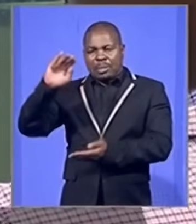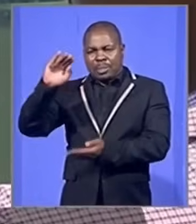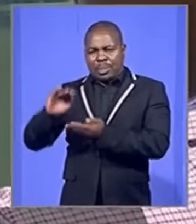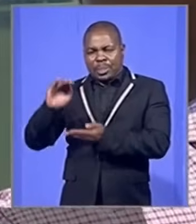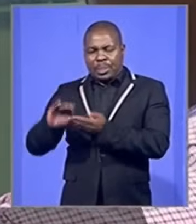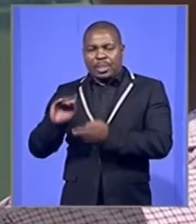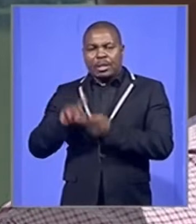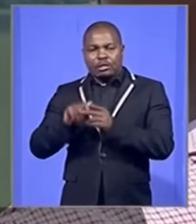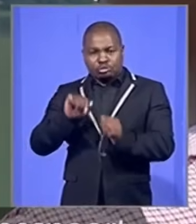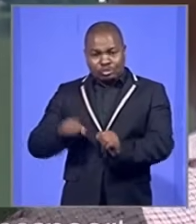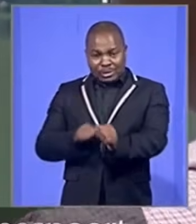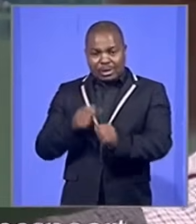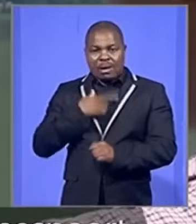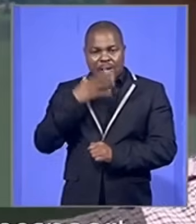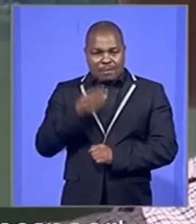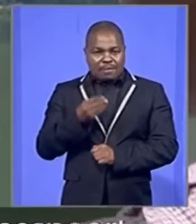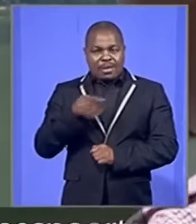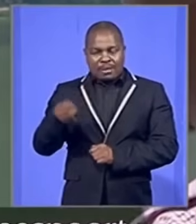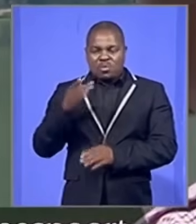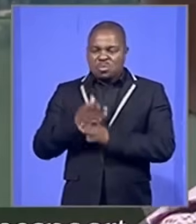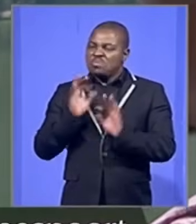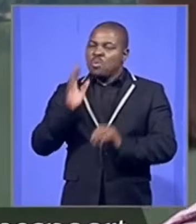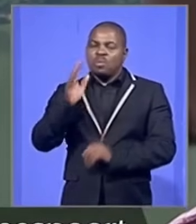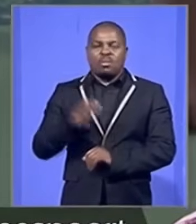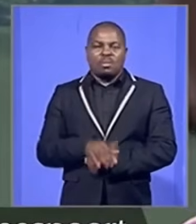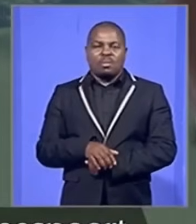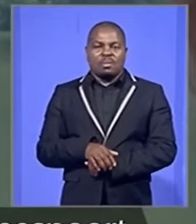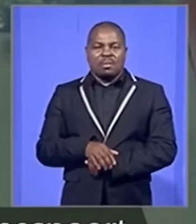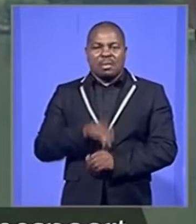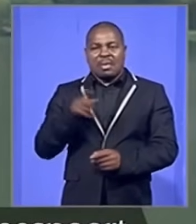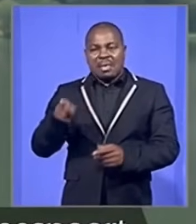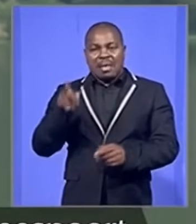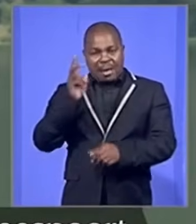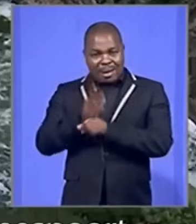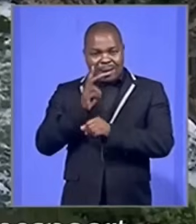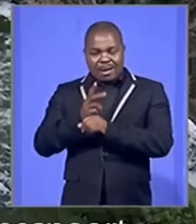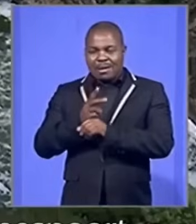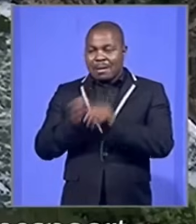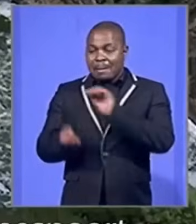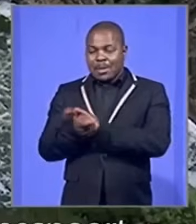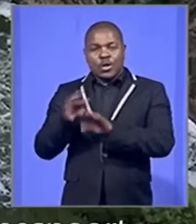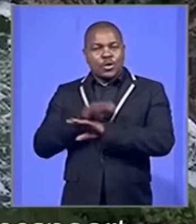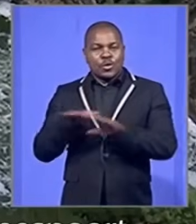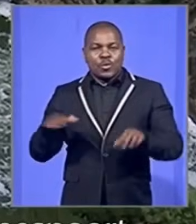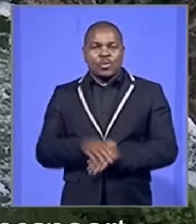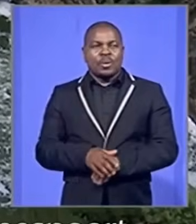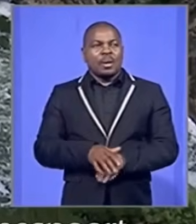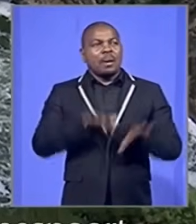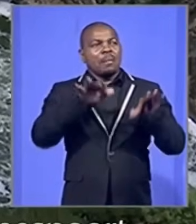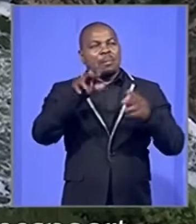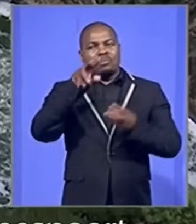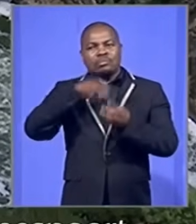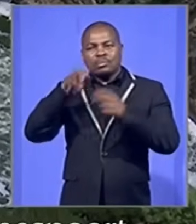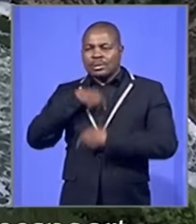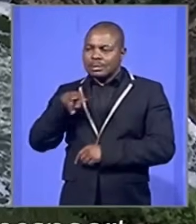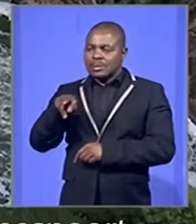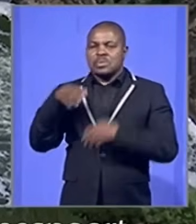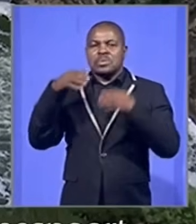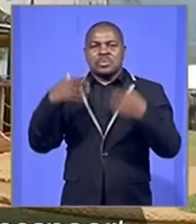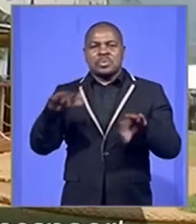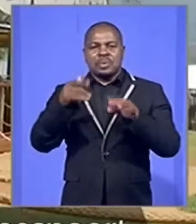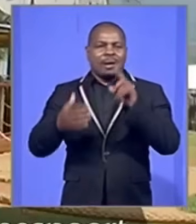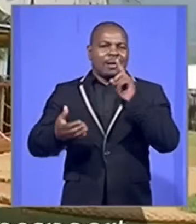developed is Magalis Water. It will be functional and we're not going to find ourselves in this state anymore. Baeng ba itumeletse go nna karolo ya phitlhelelo e